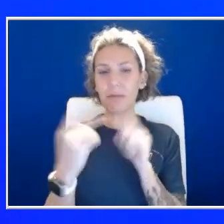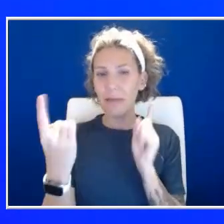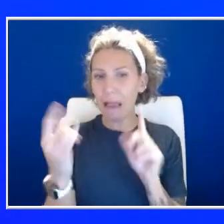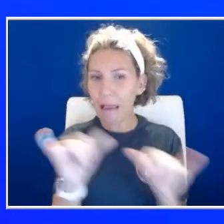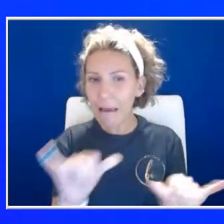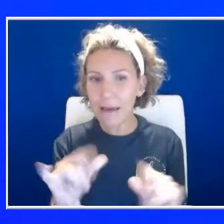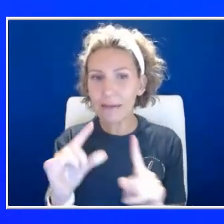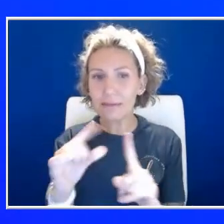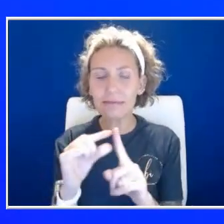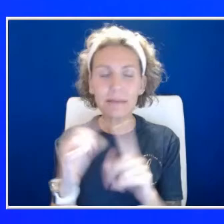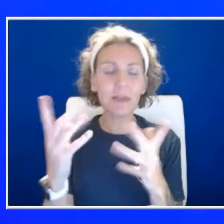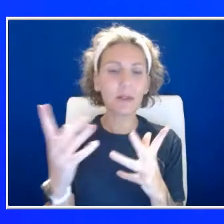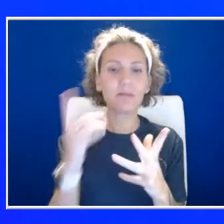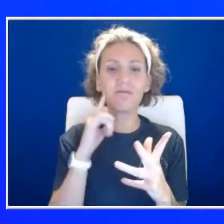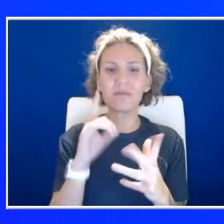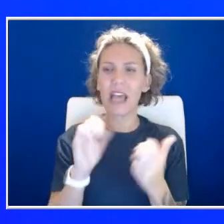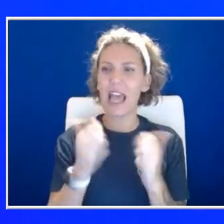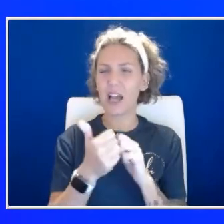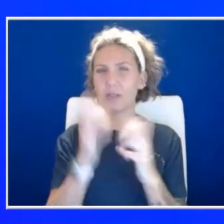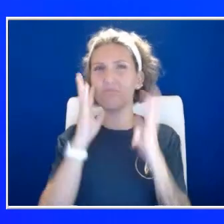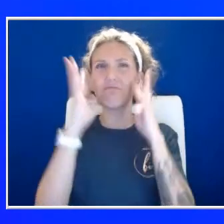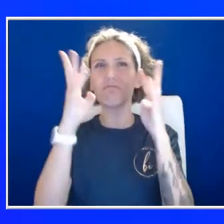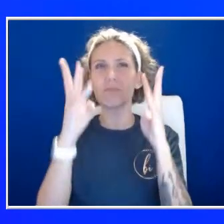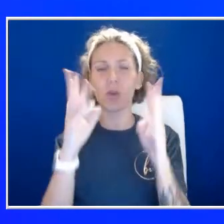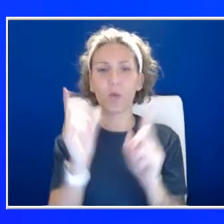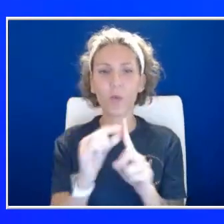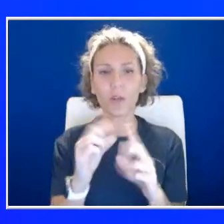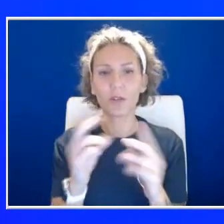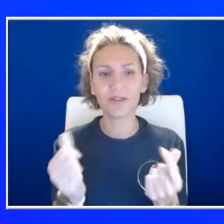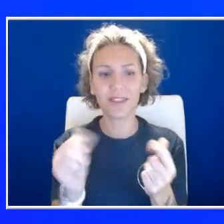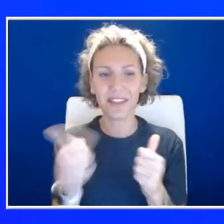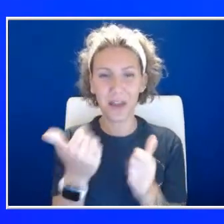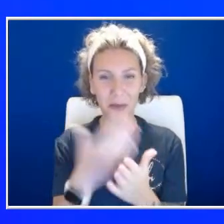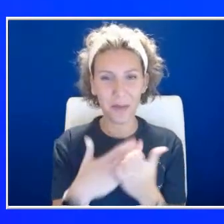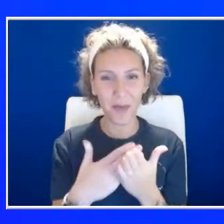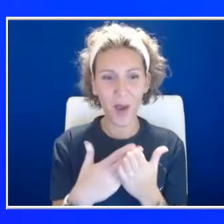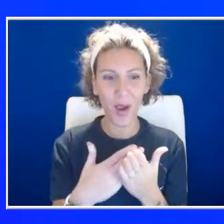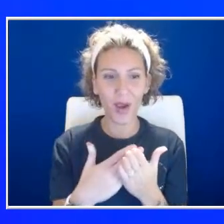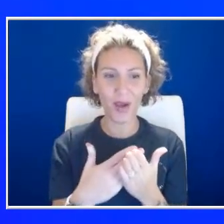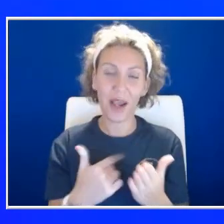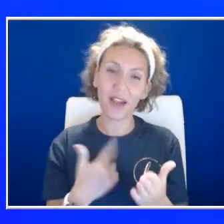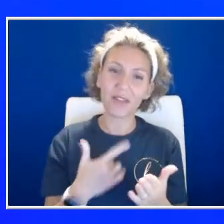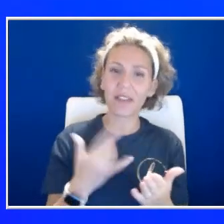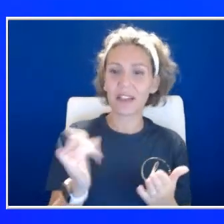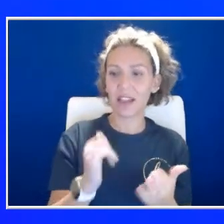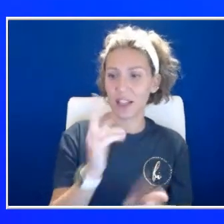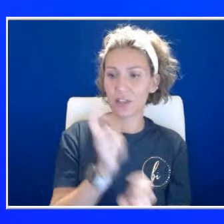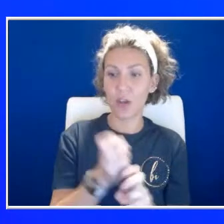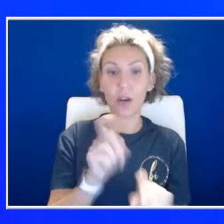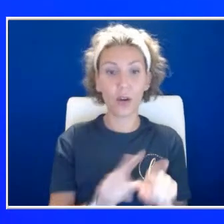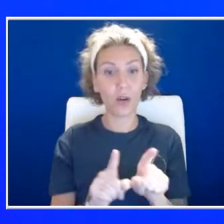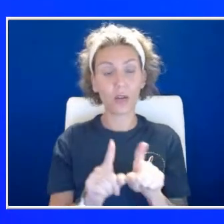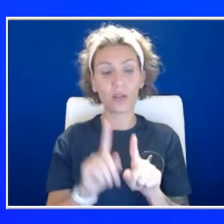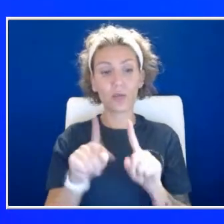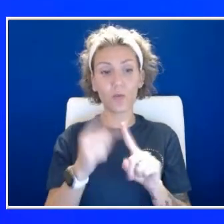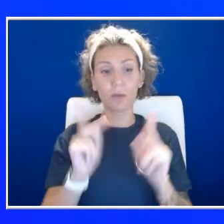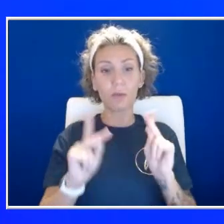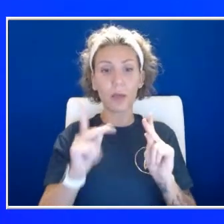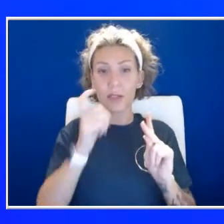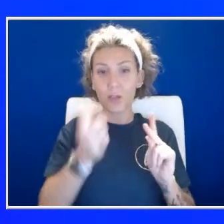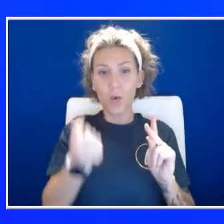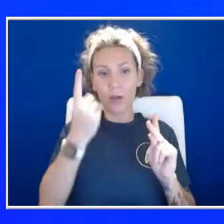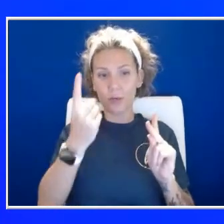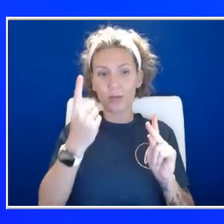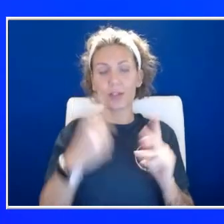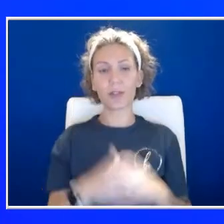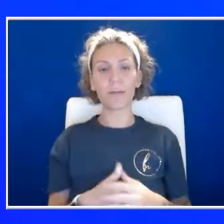with words. The other part of that, which I feel like is hard as well, is when people don't understand. So if you don't understand